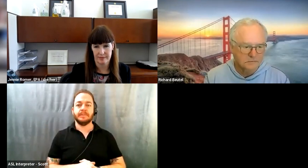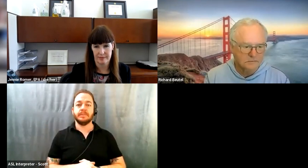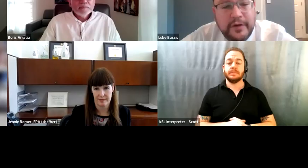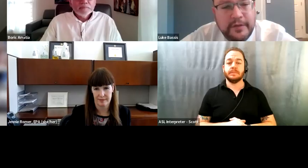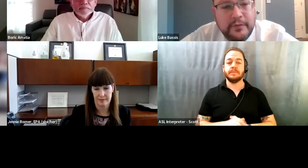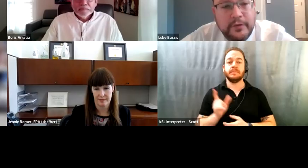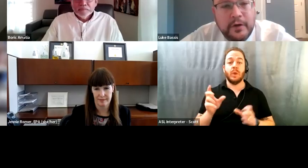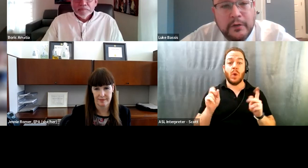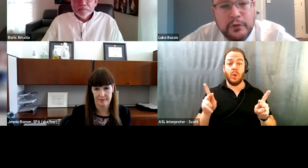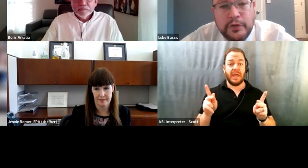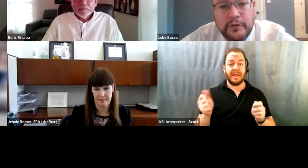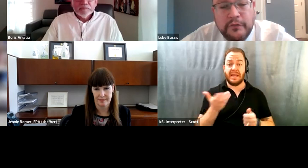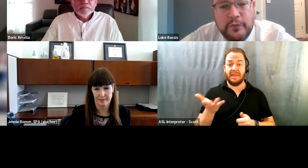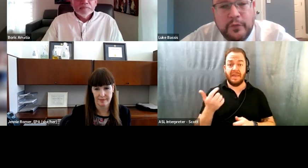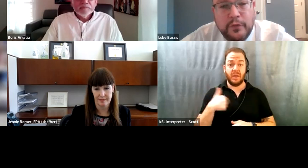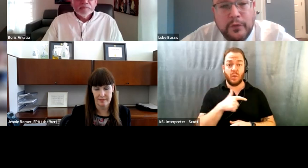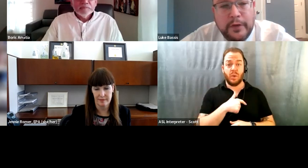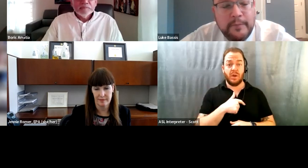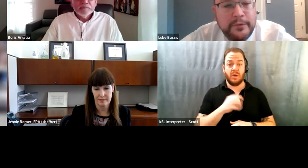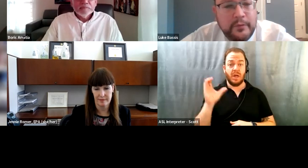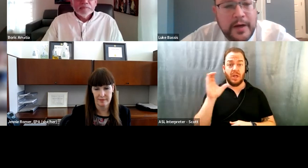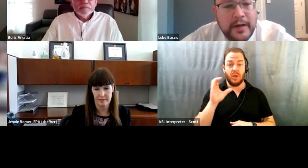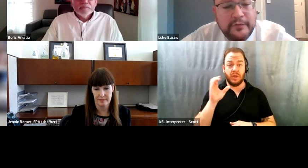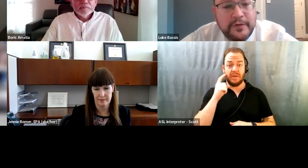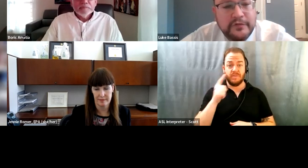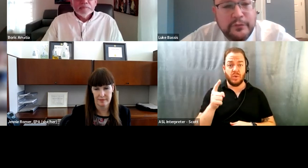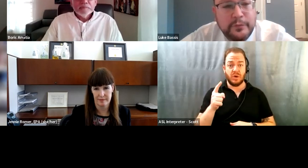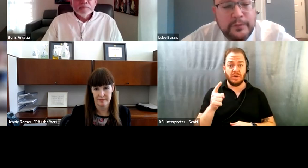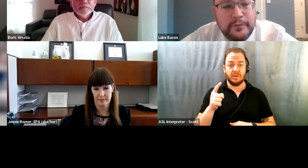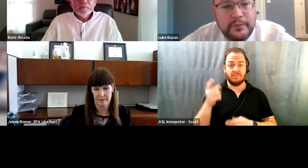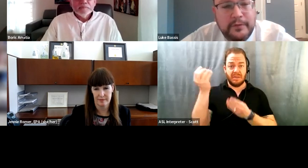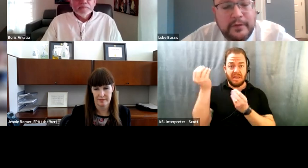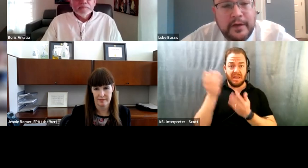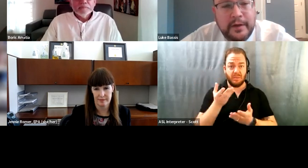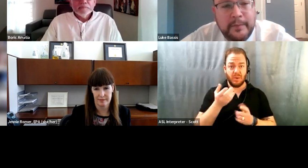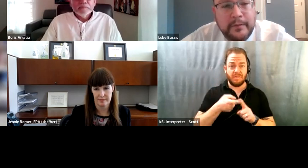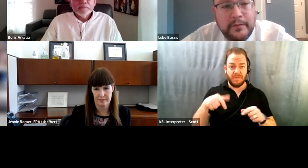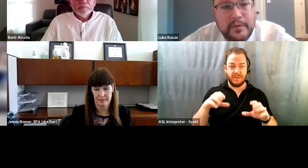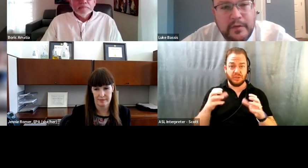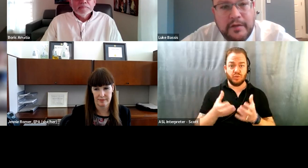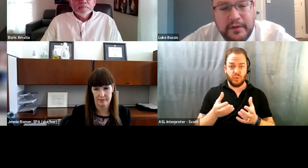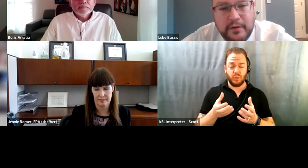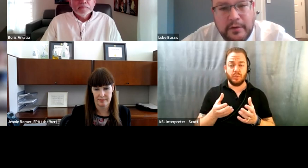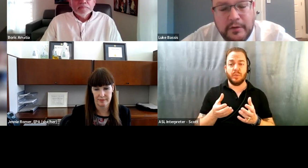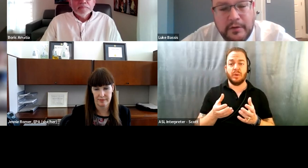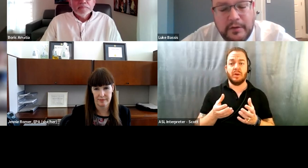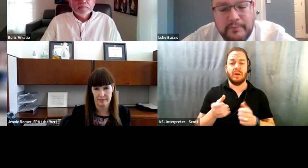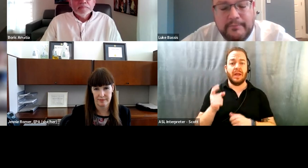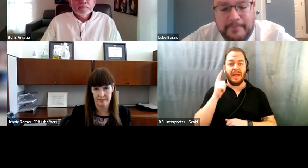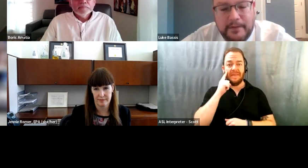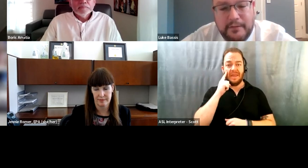Okay. Is there anything we are looking for input wise from this group? I think